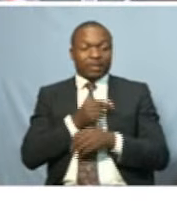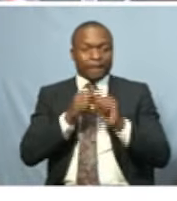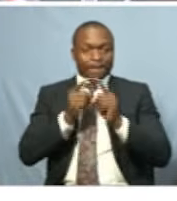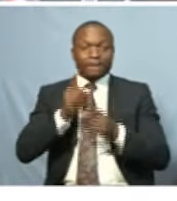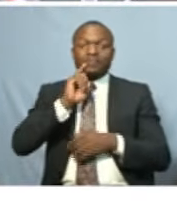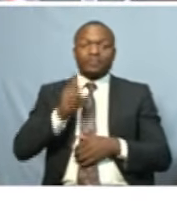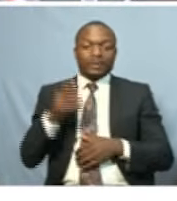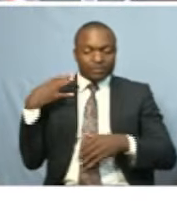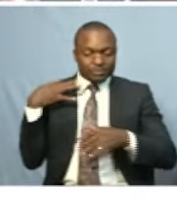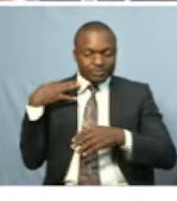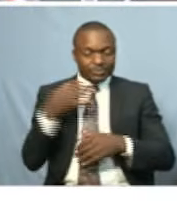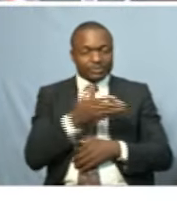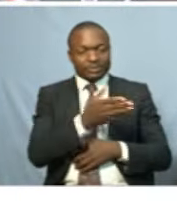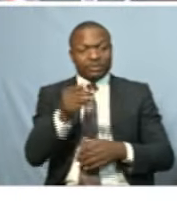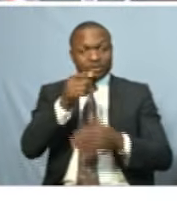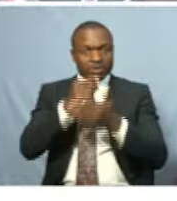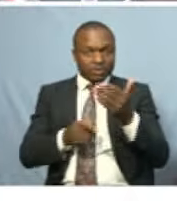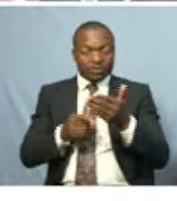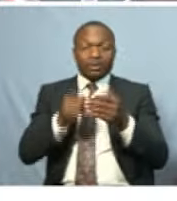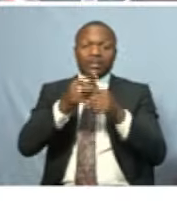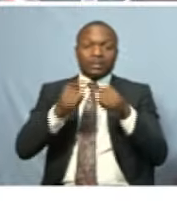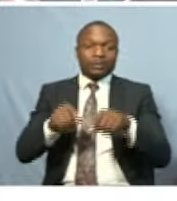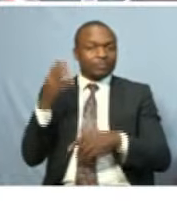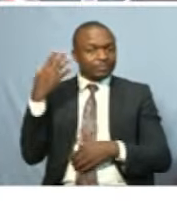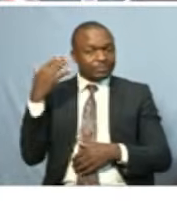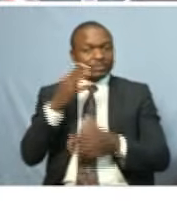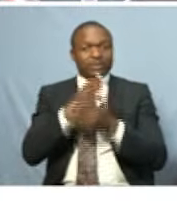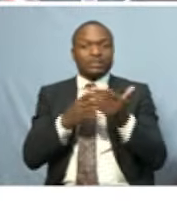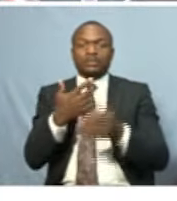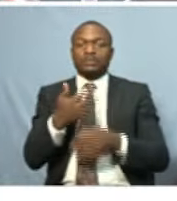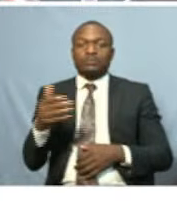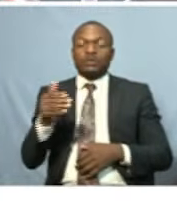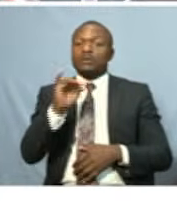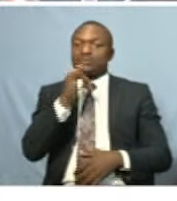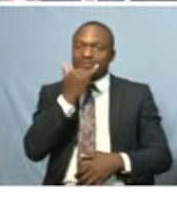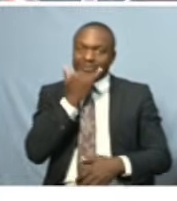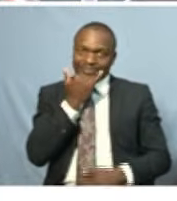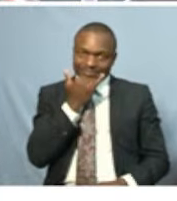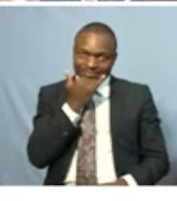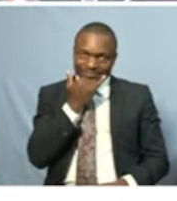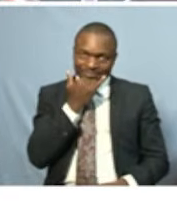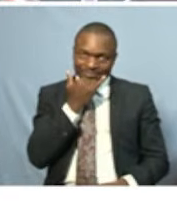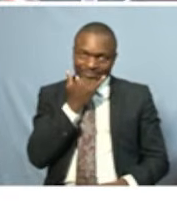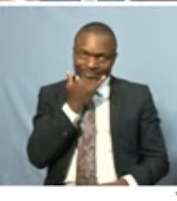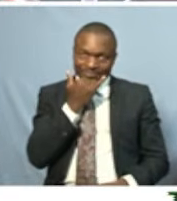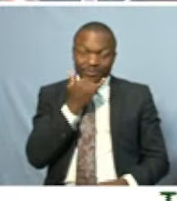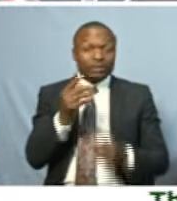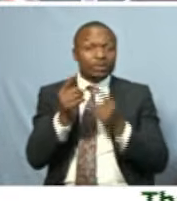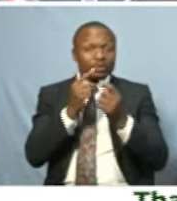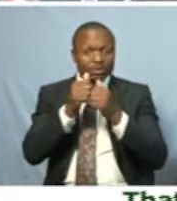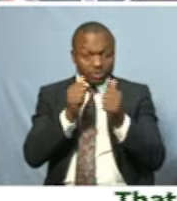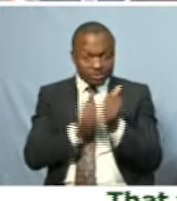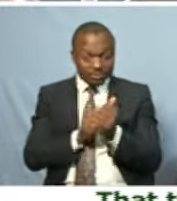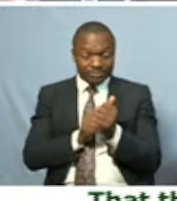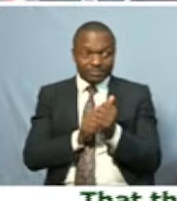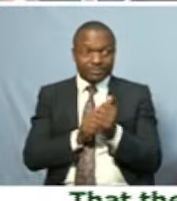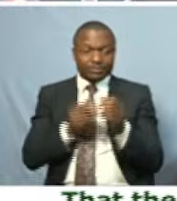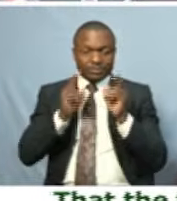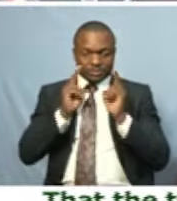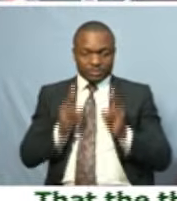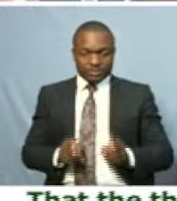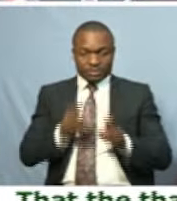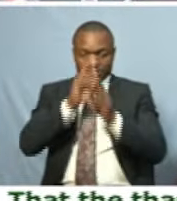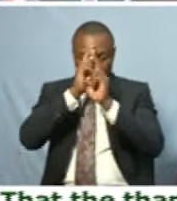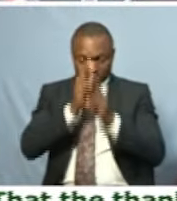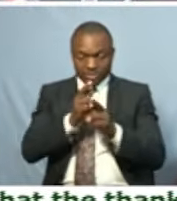need to remind them that what they used to do was something very wrong, Madam Speaker. When we talk about human